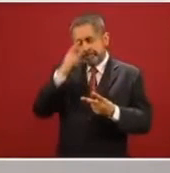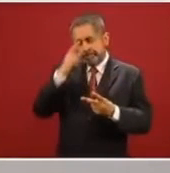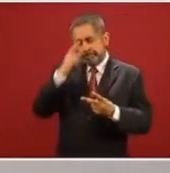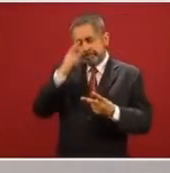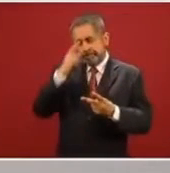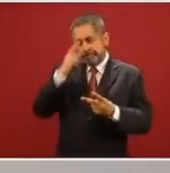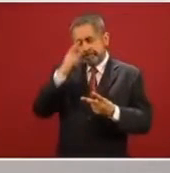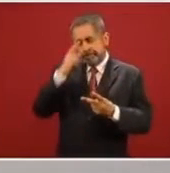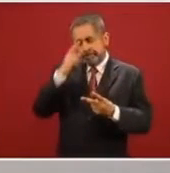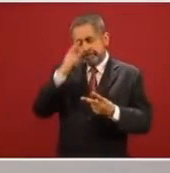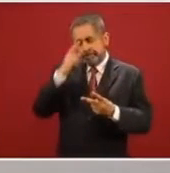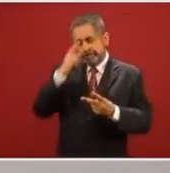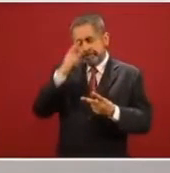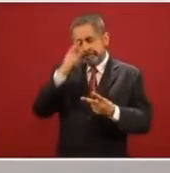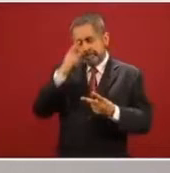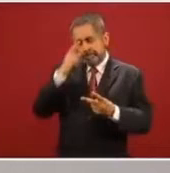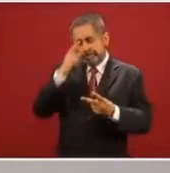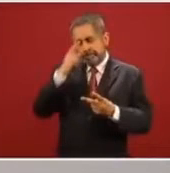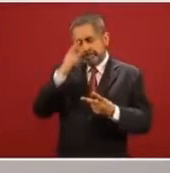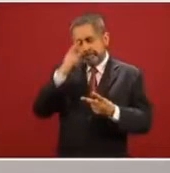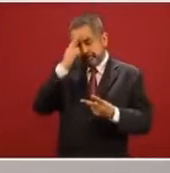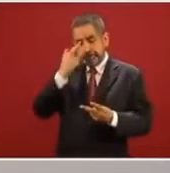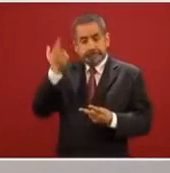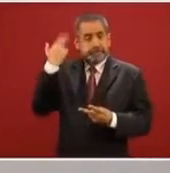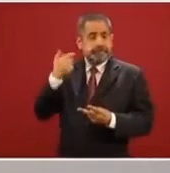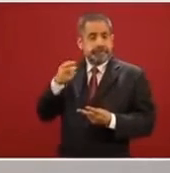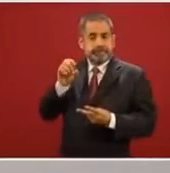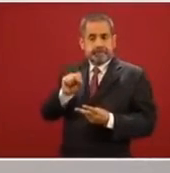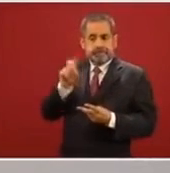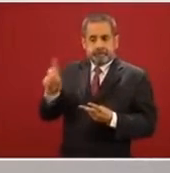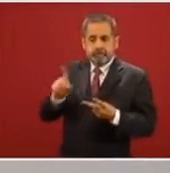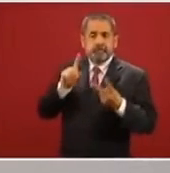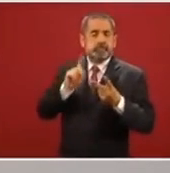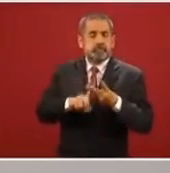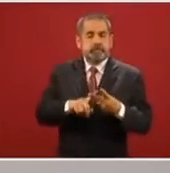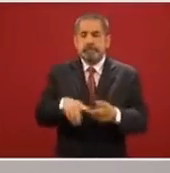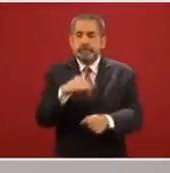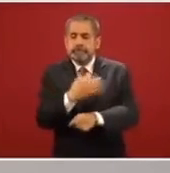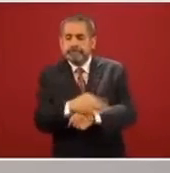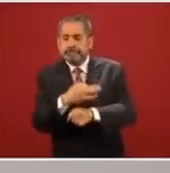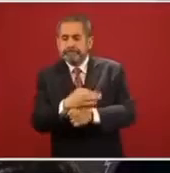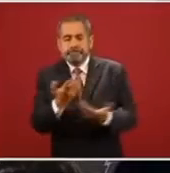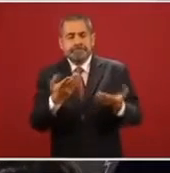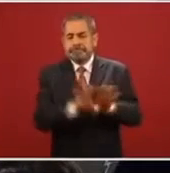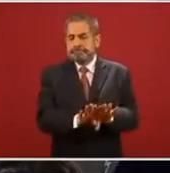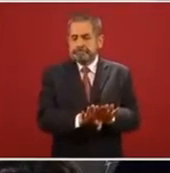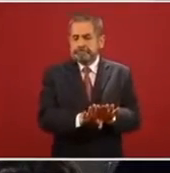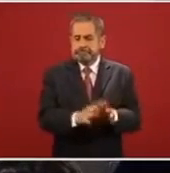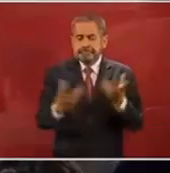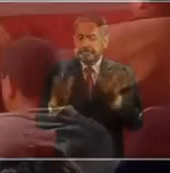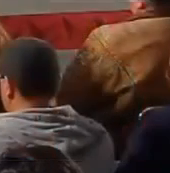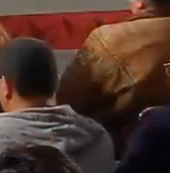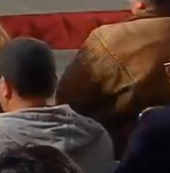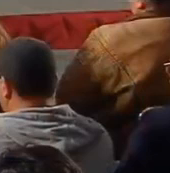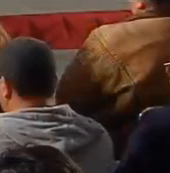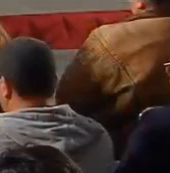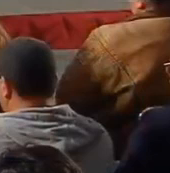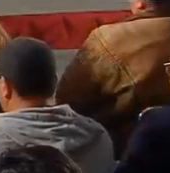the second part, which we announced on the weekend, suspensión temporal de todas las actividades no